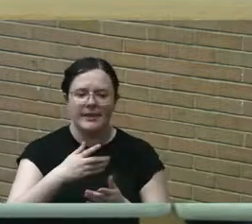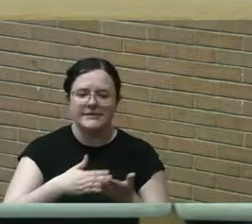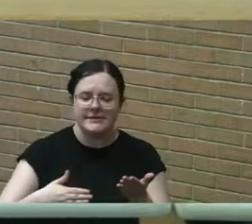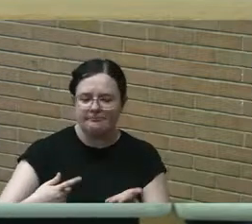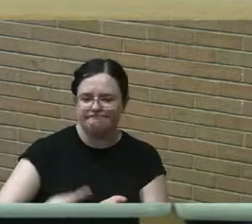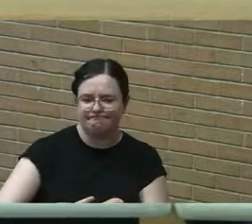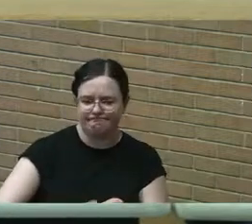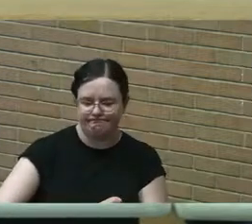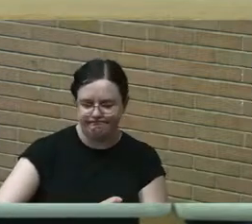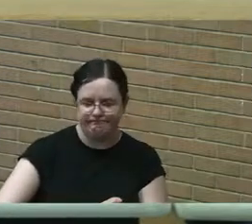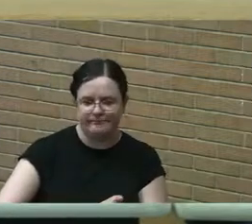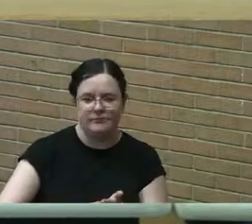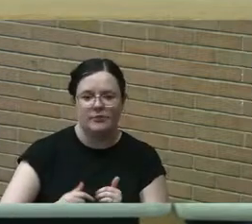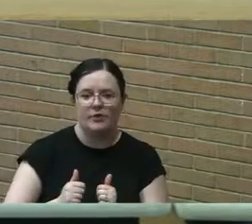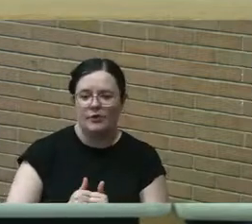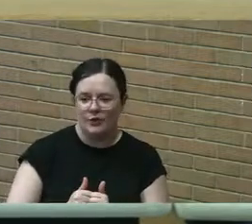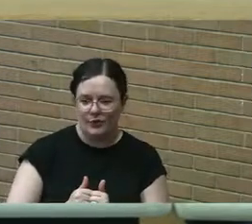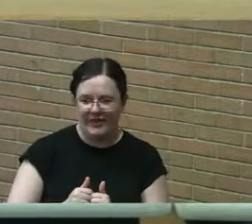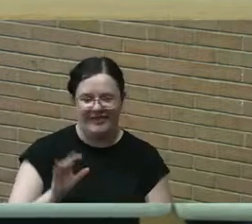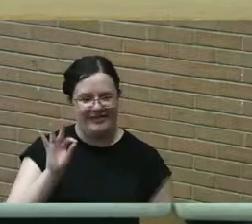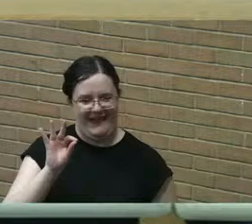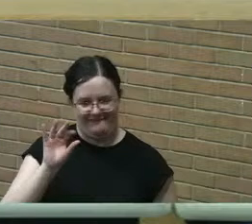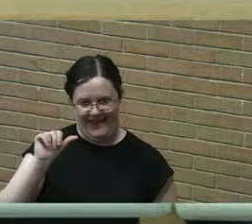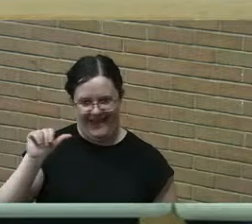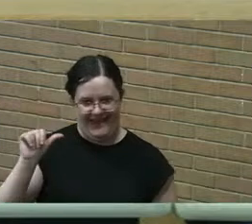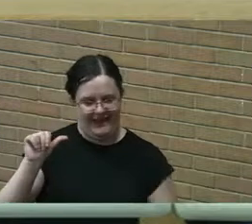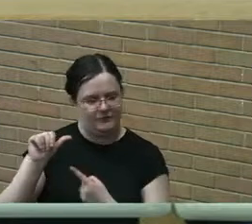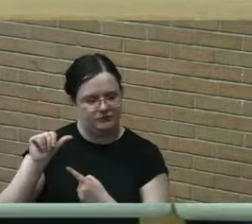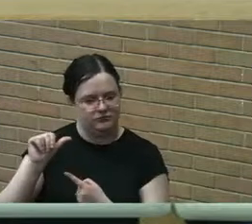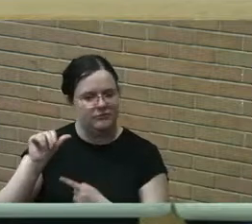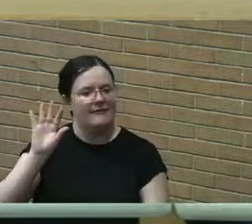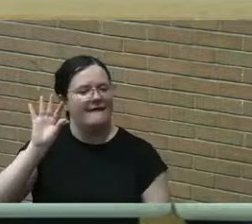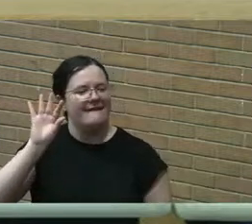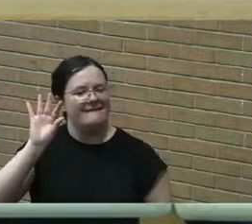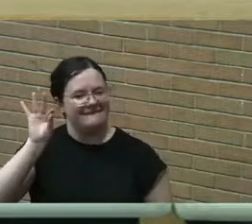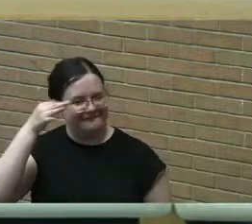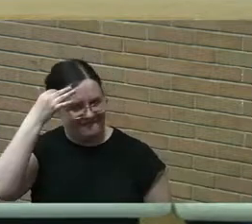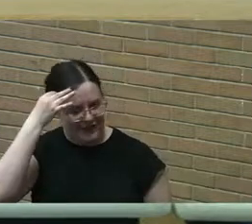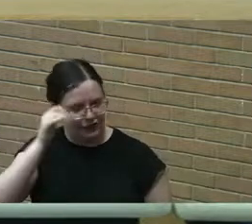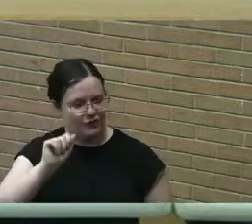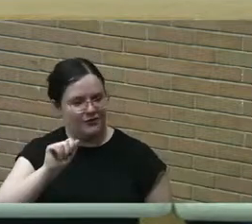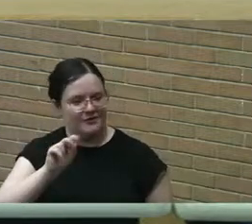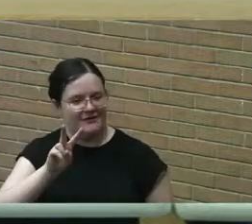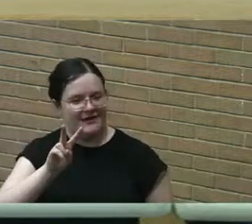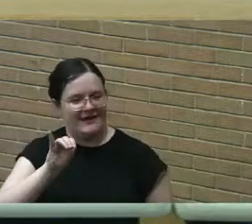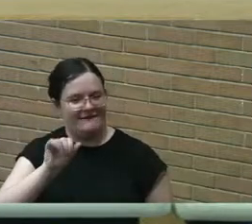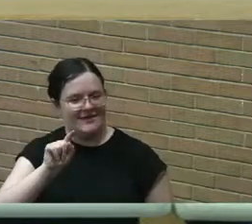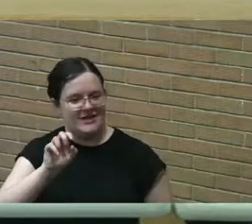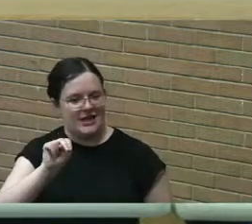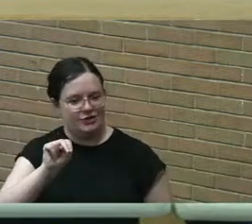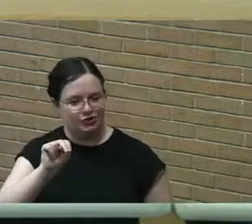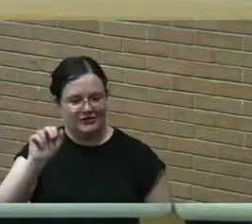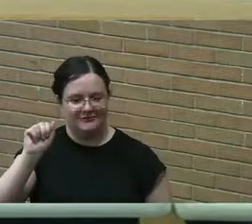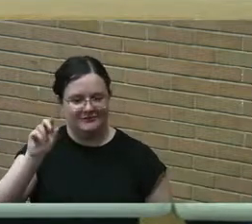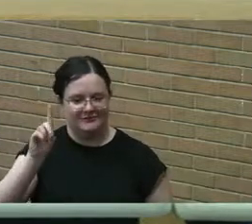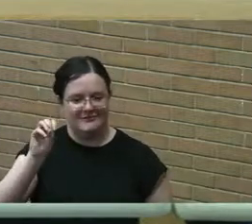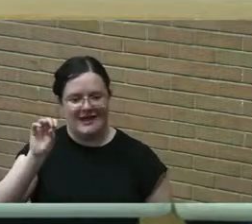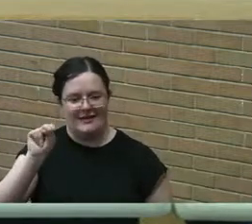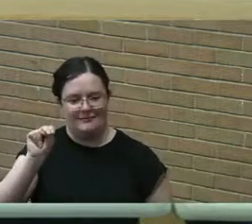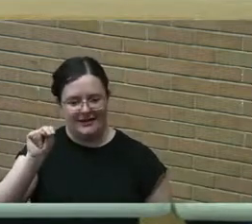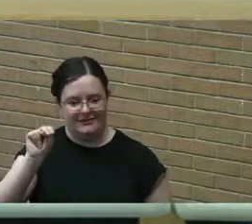the FAA, the Federal Aviation Administration, concerning